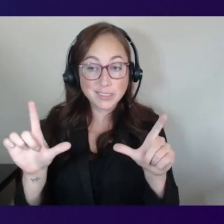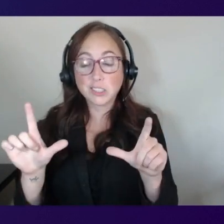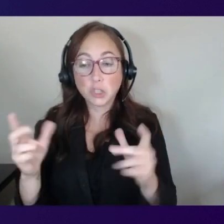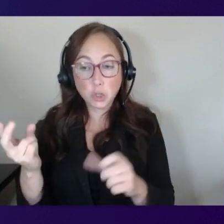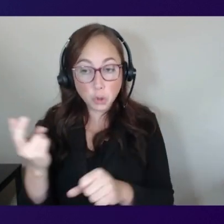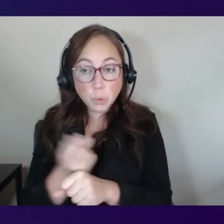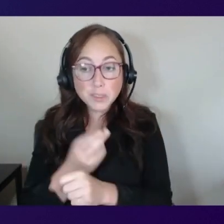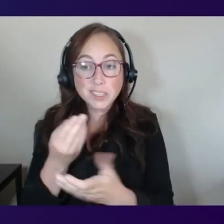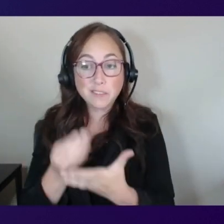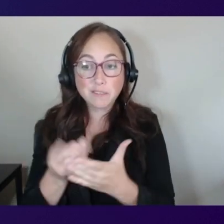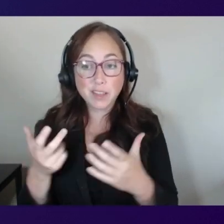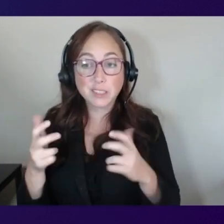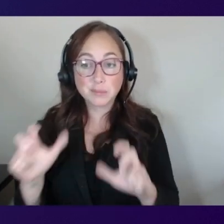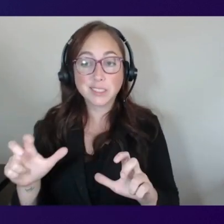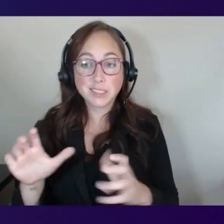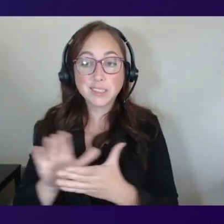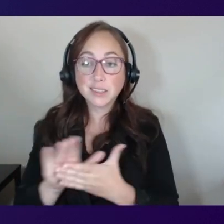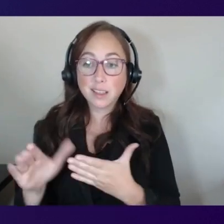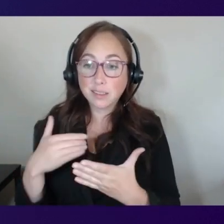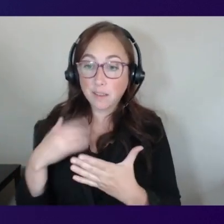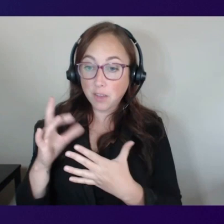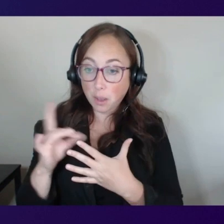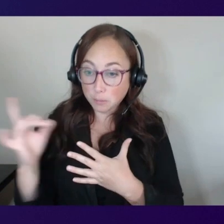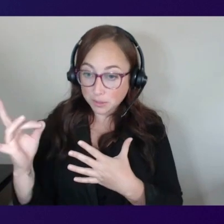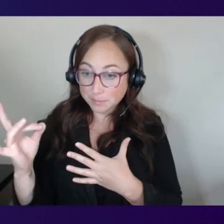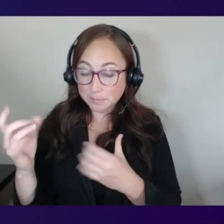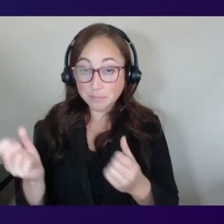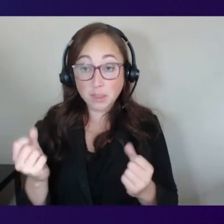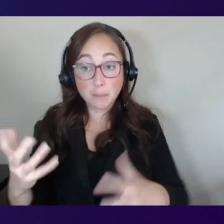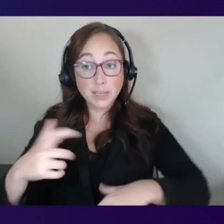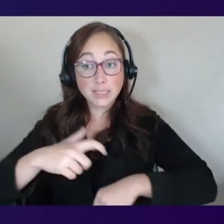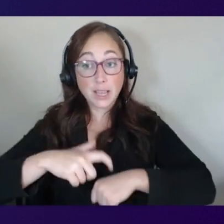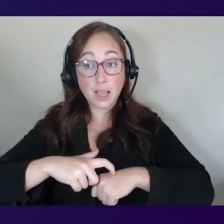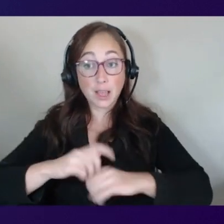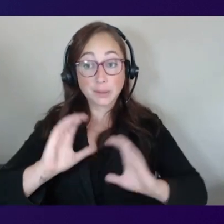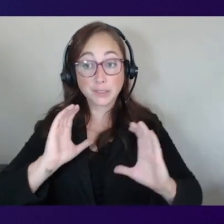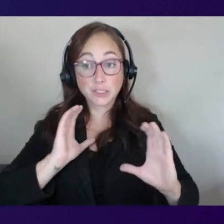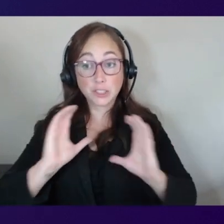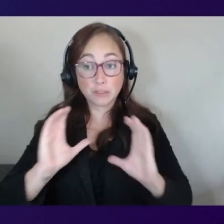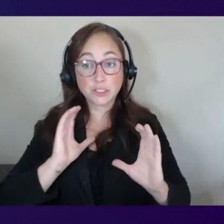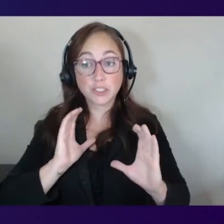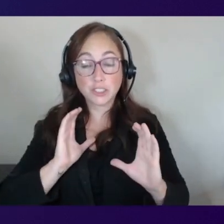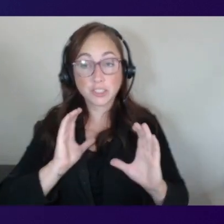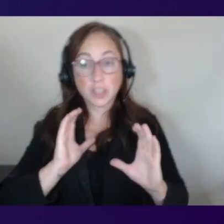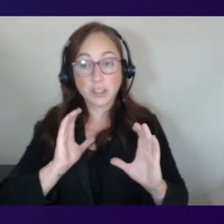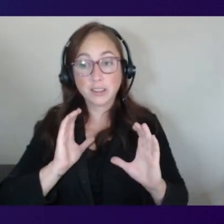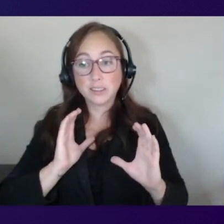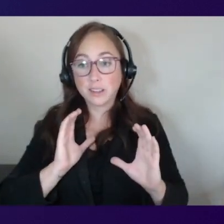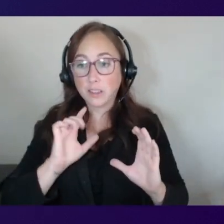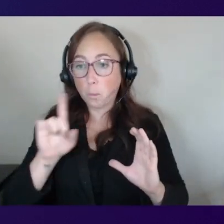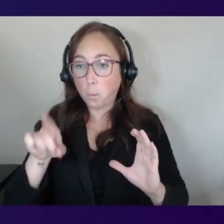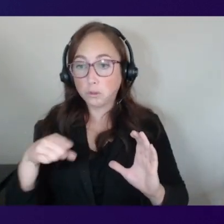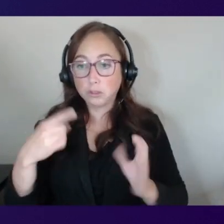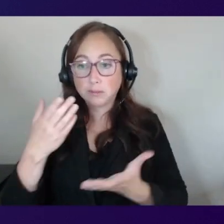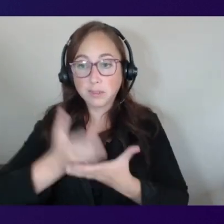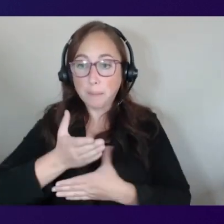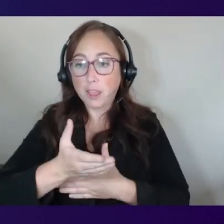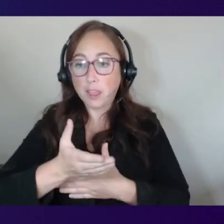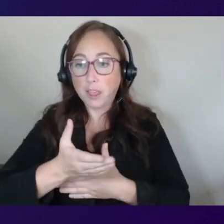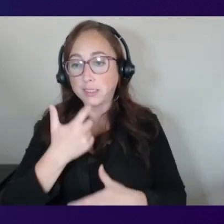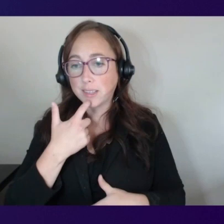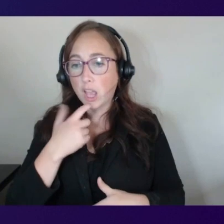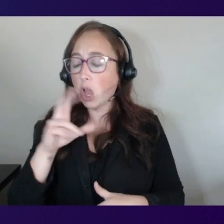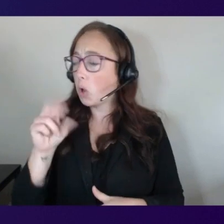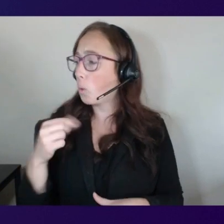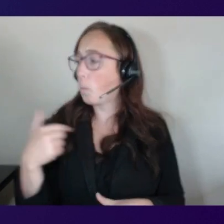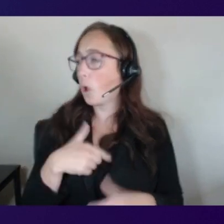nice to have that option. Because a lot of times there are conversations that try to get stopped right there. Like, oh, no, we're already